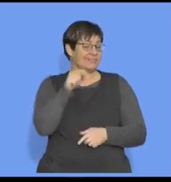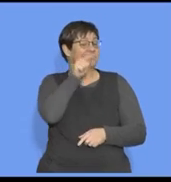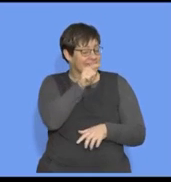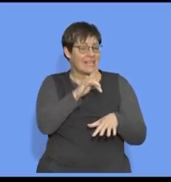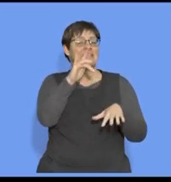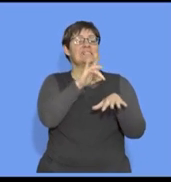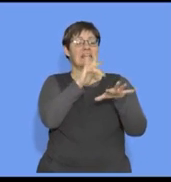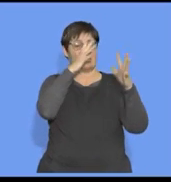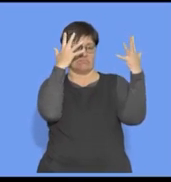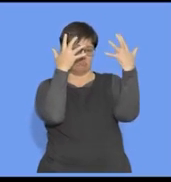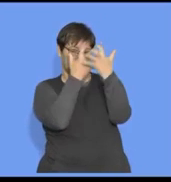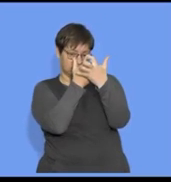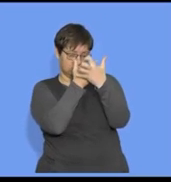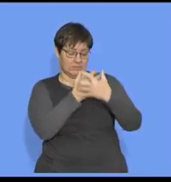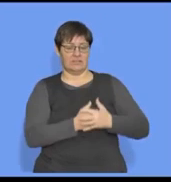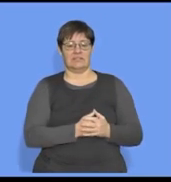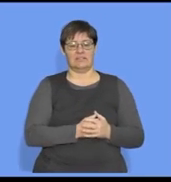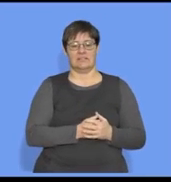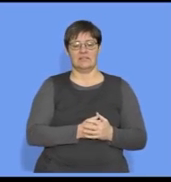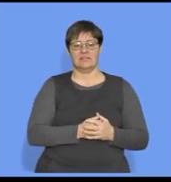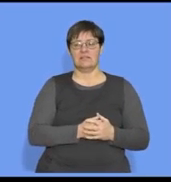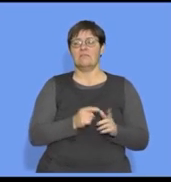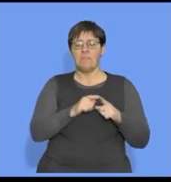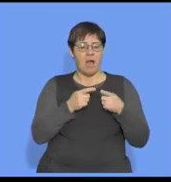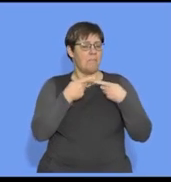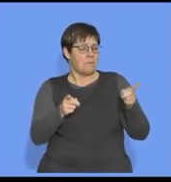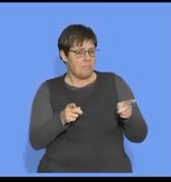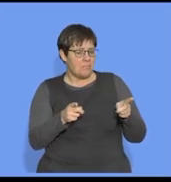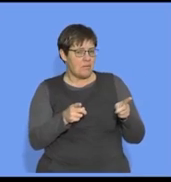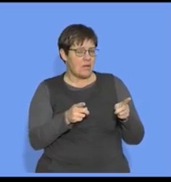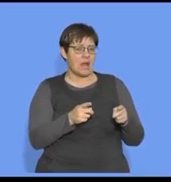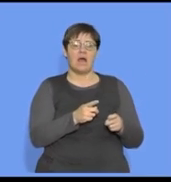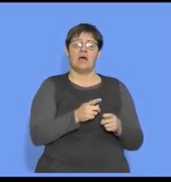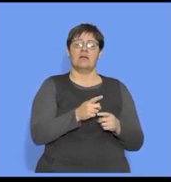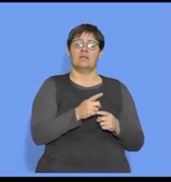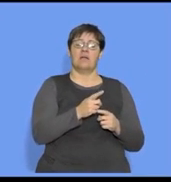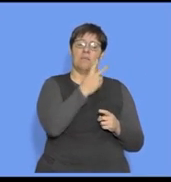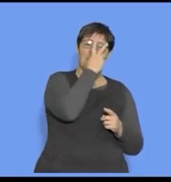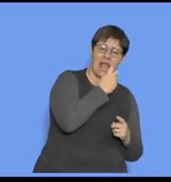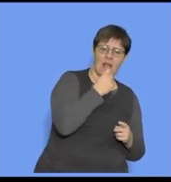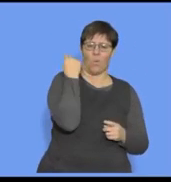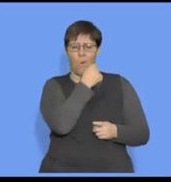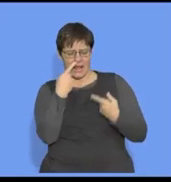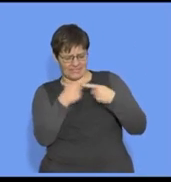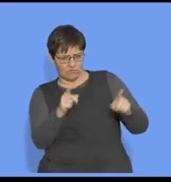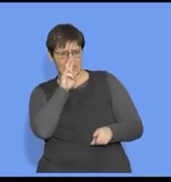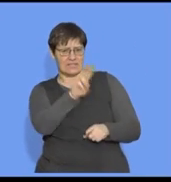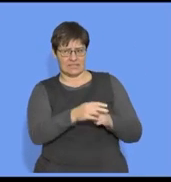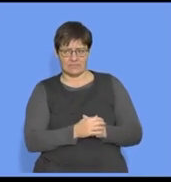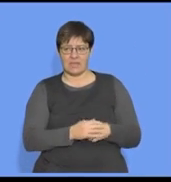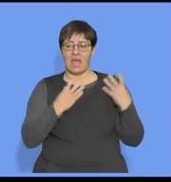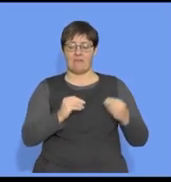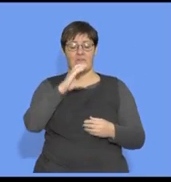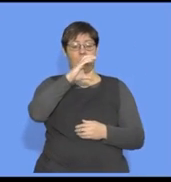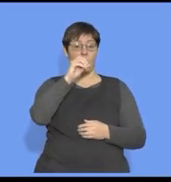to dim light. And they distinguish between black and white. And then we've got the cones. They